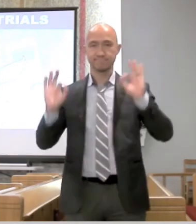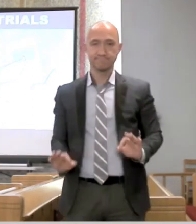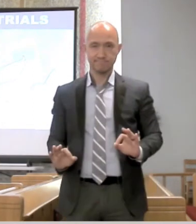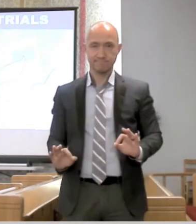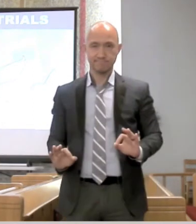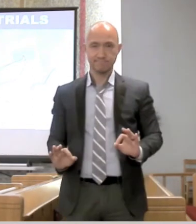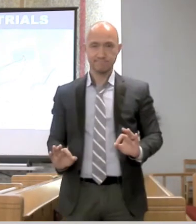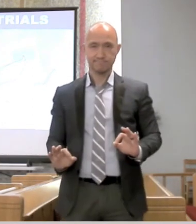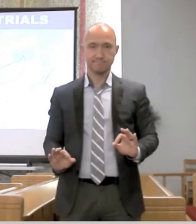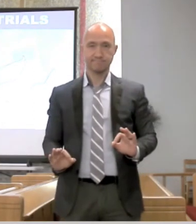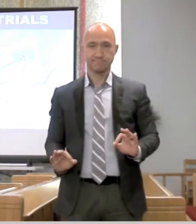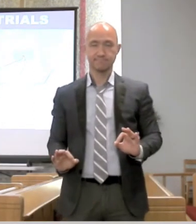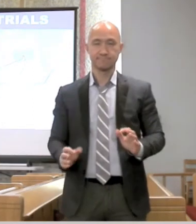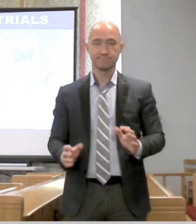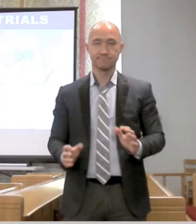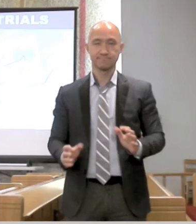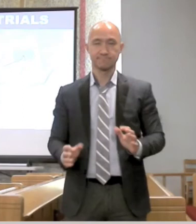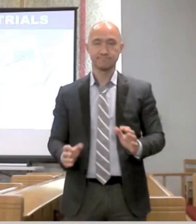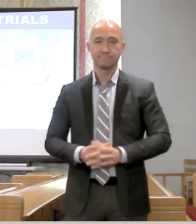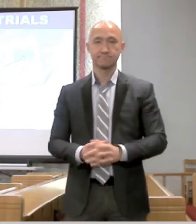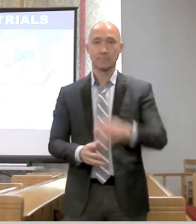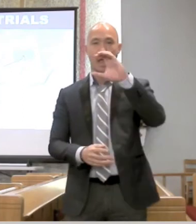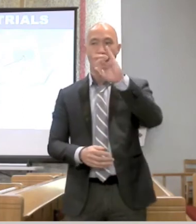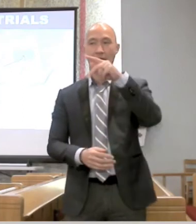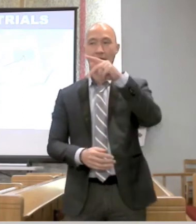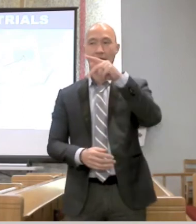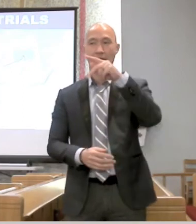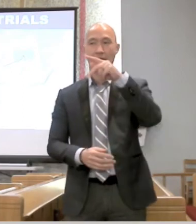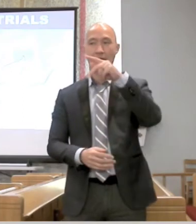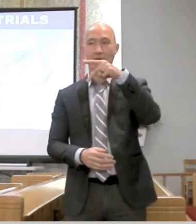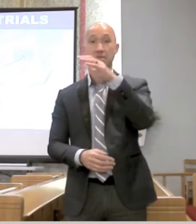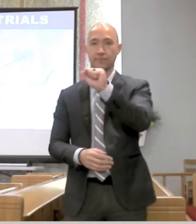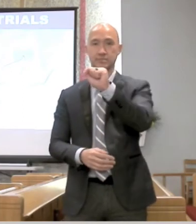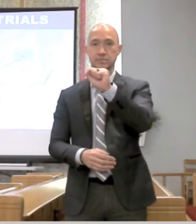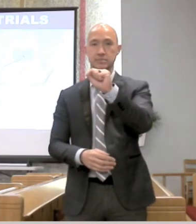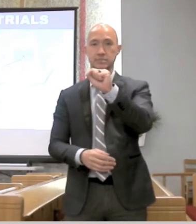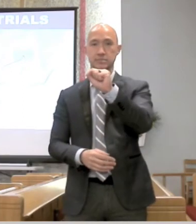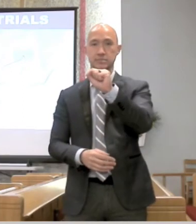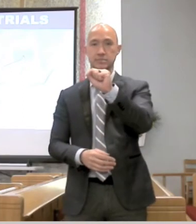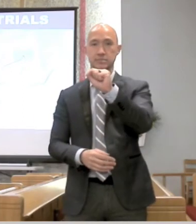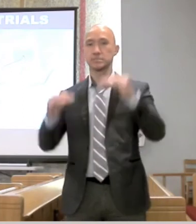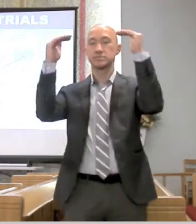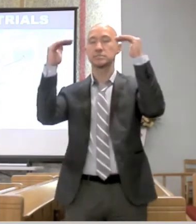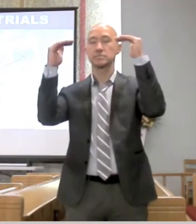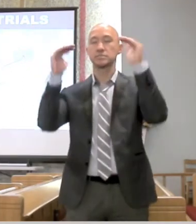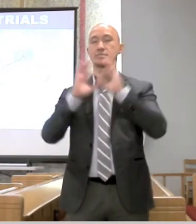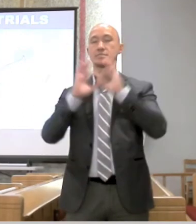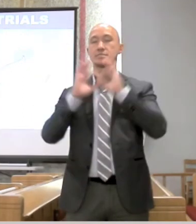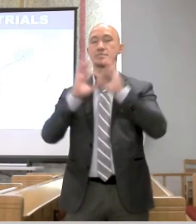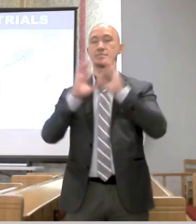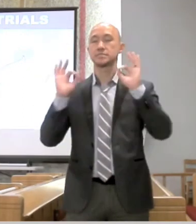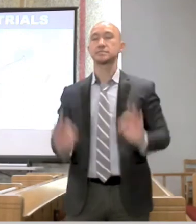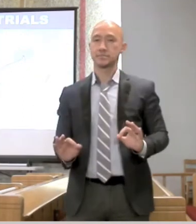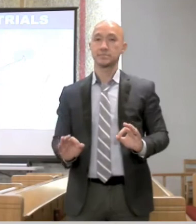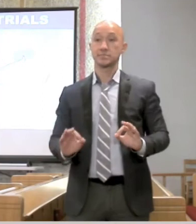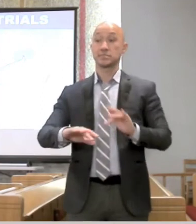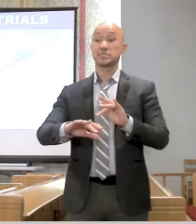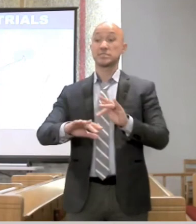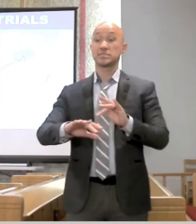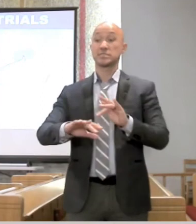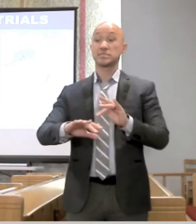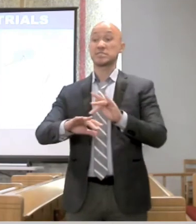first place he was brought to. And it was dark, it was night. We don't know what time, but it was kind of like very, very early in the morning,